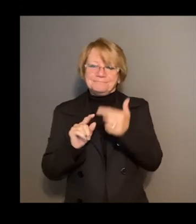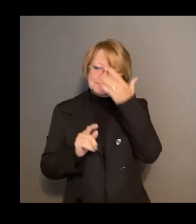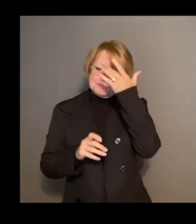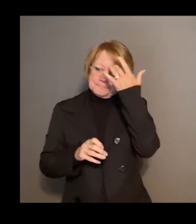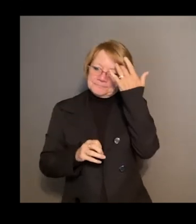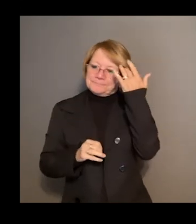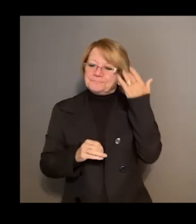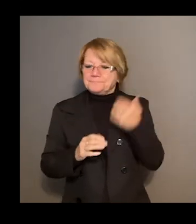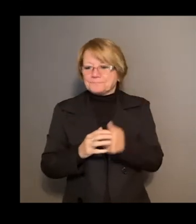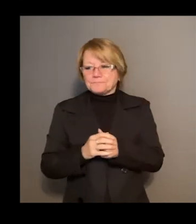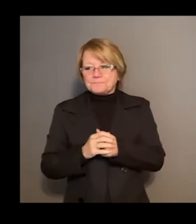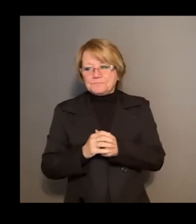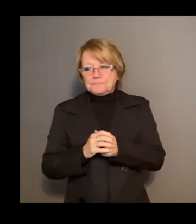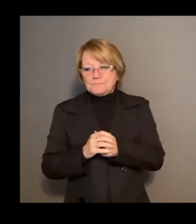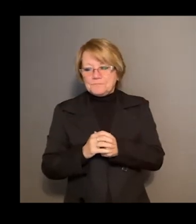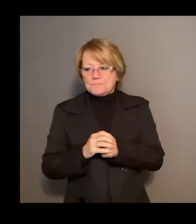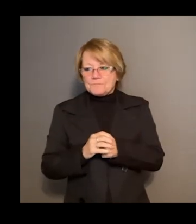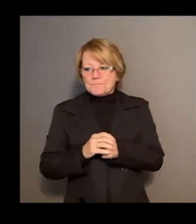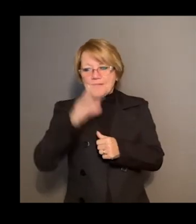Okay.